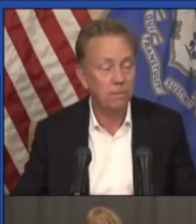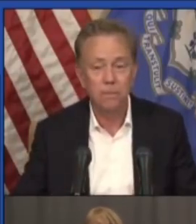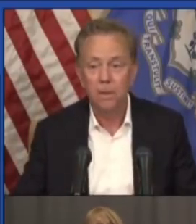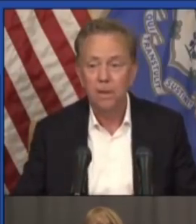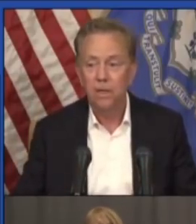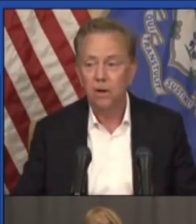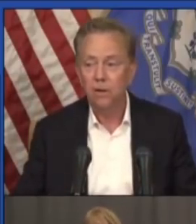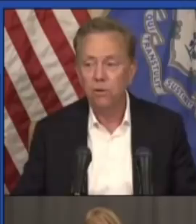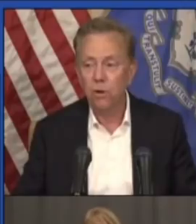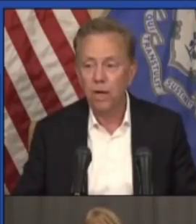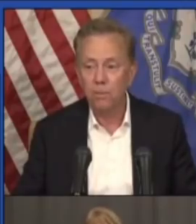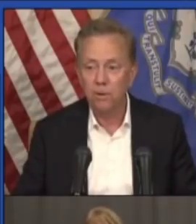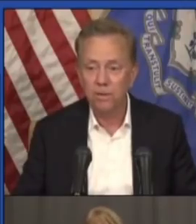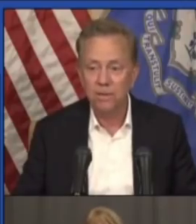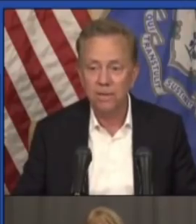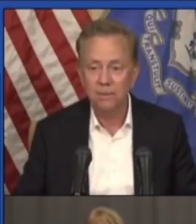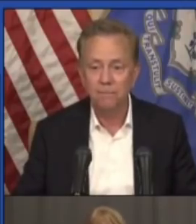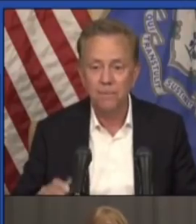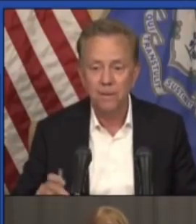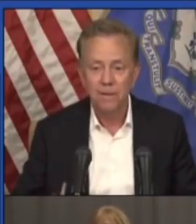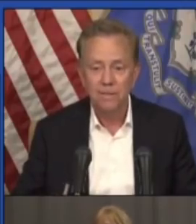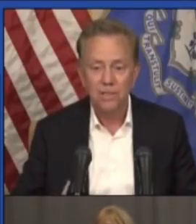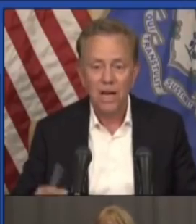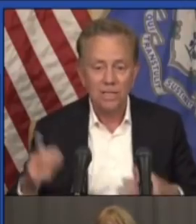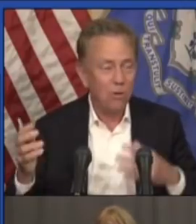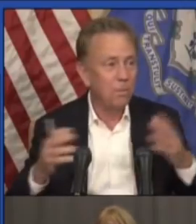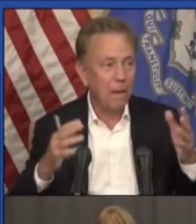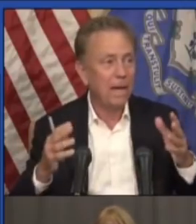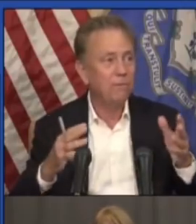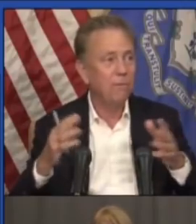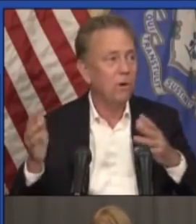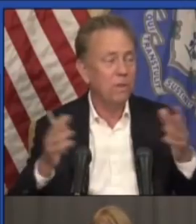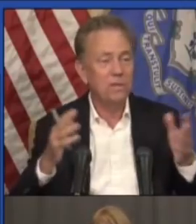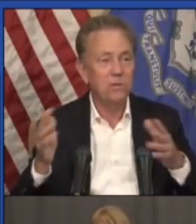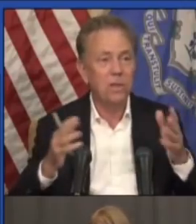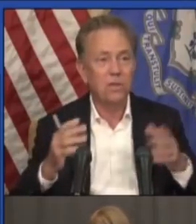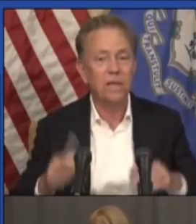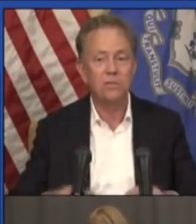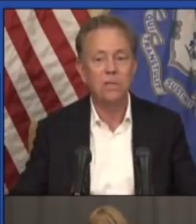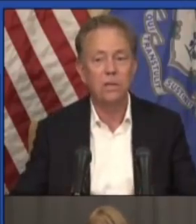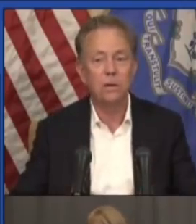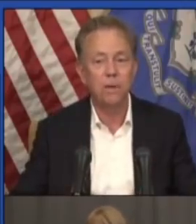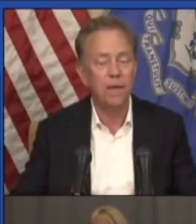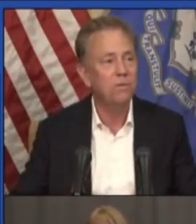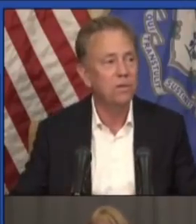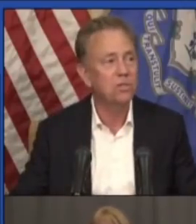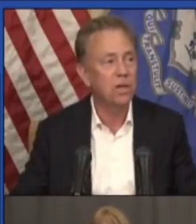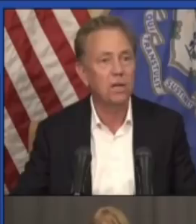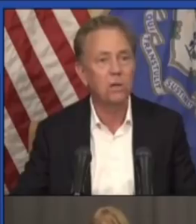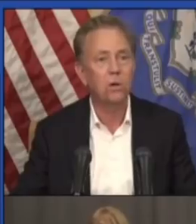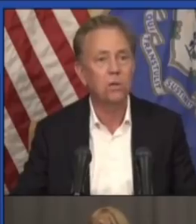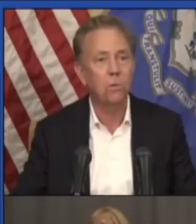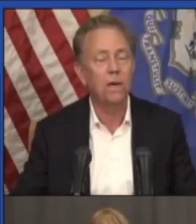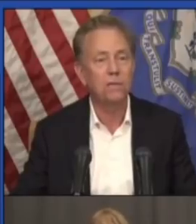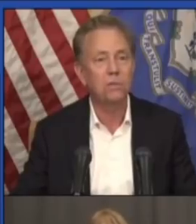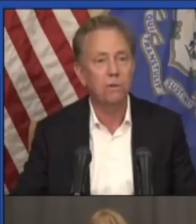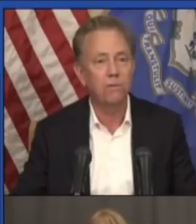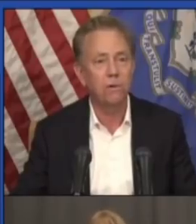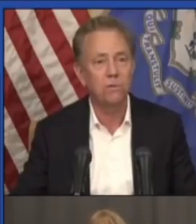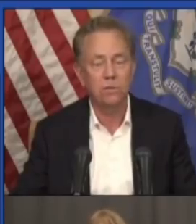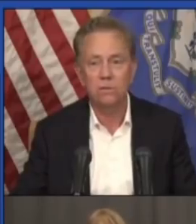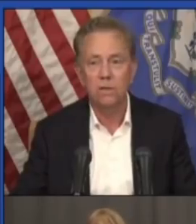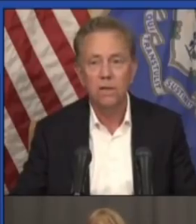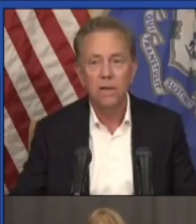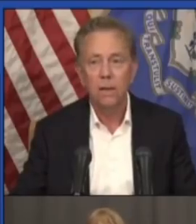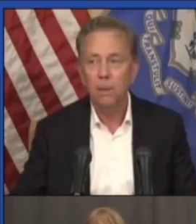heard Albert and Scott going back and forth. These are the things that you have to decide along the way. So the